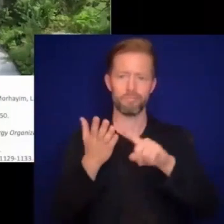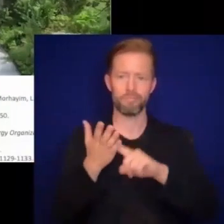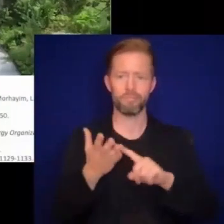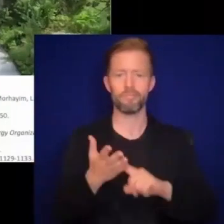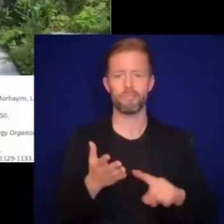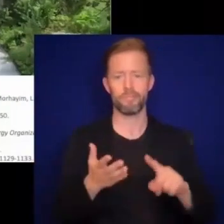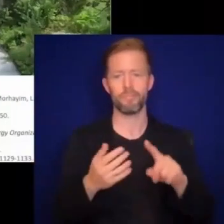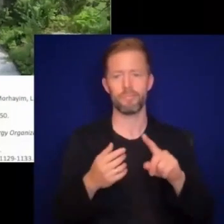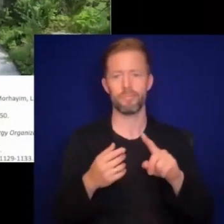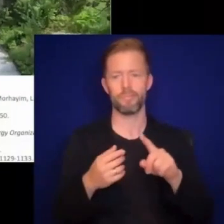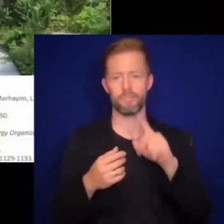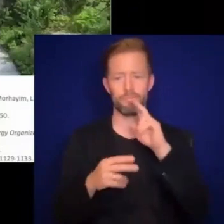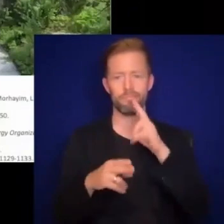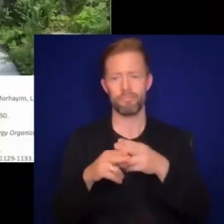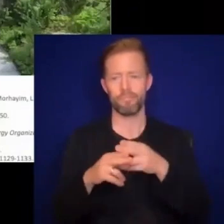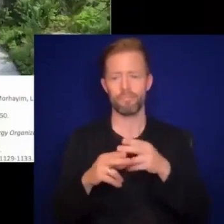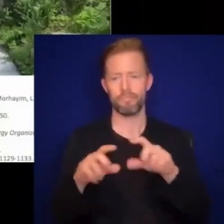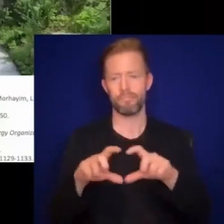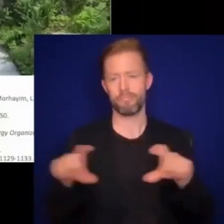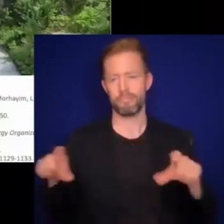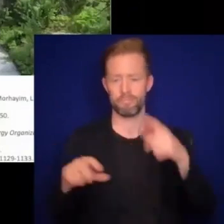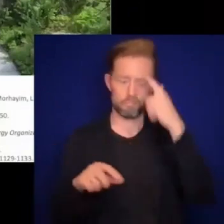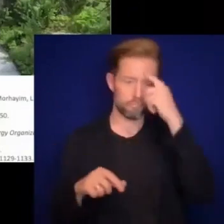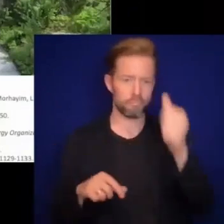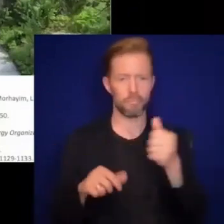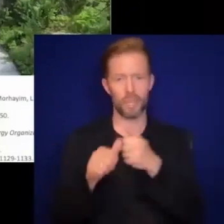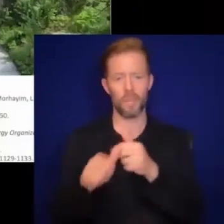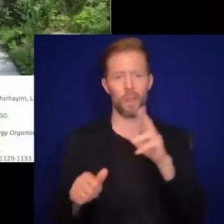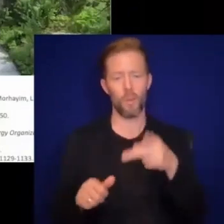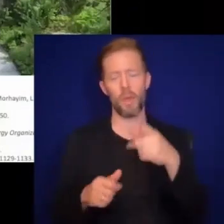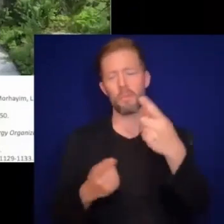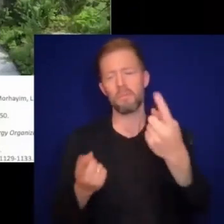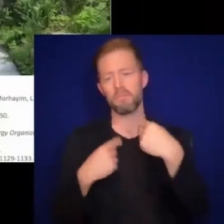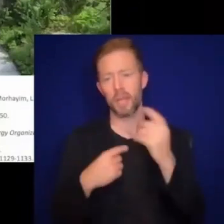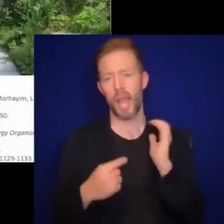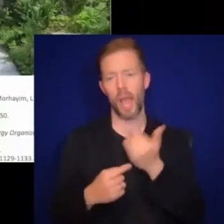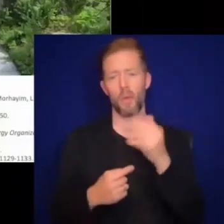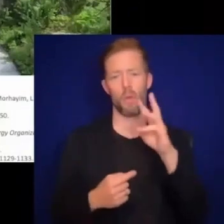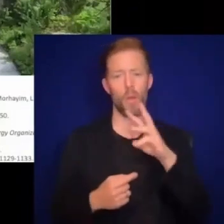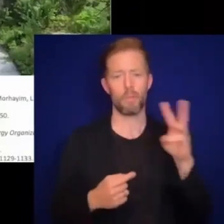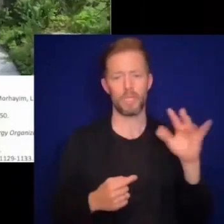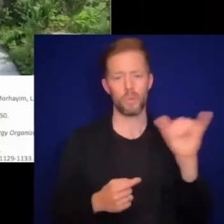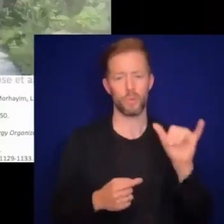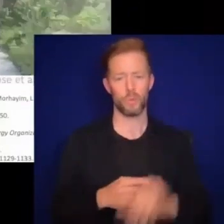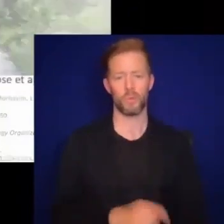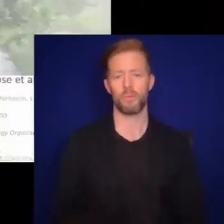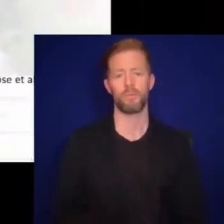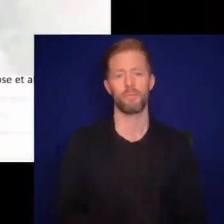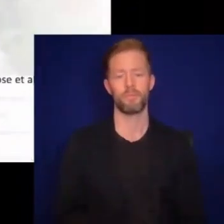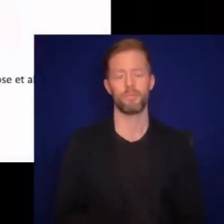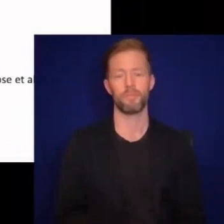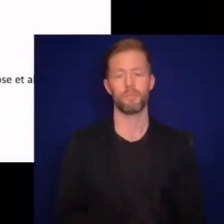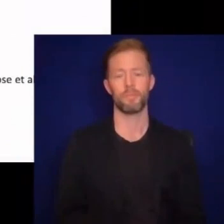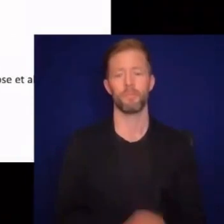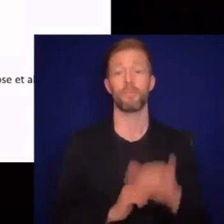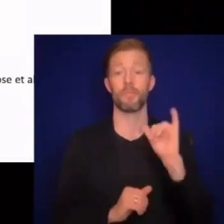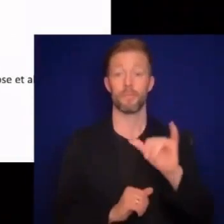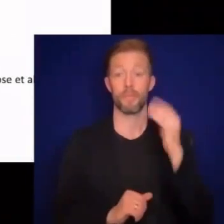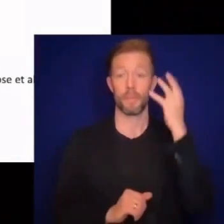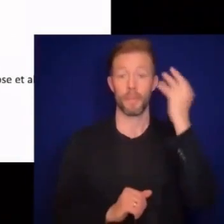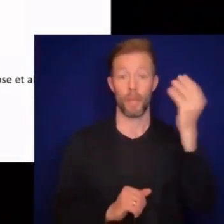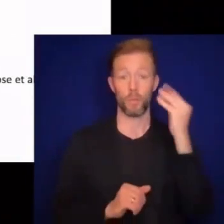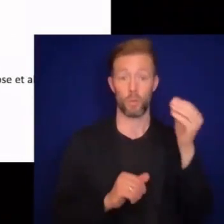a number of references if you want to follow up, and you will find more in our website. These